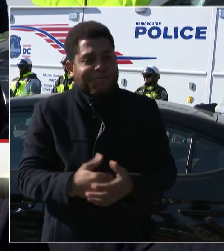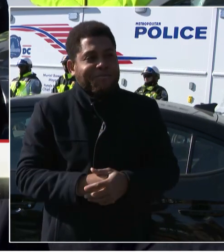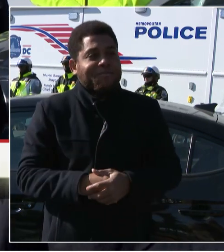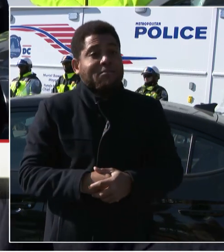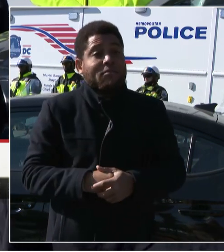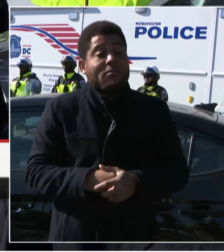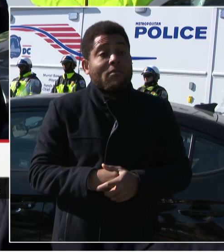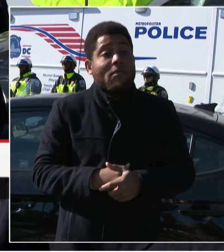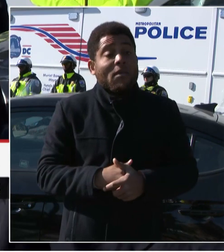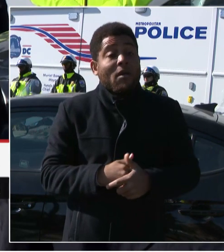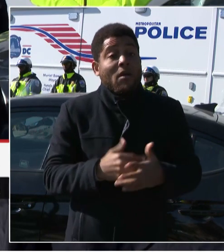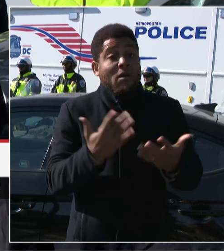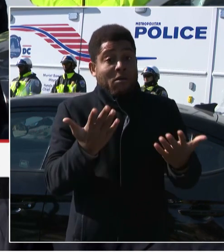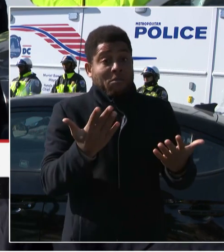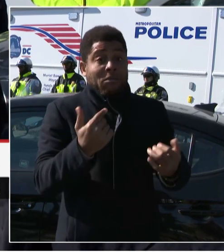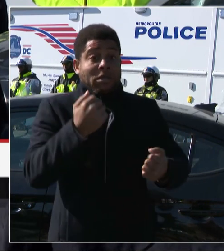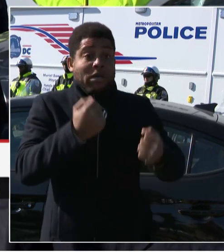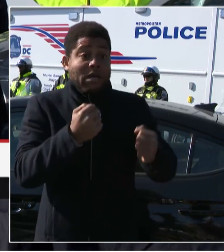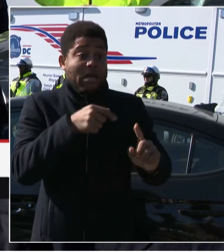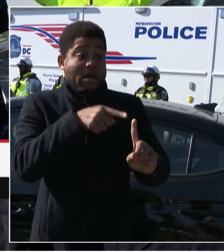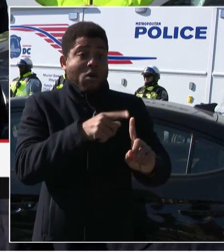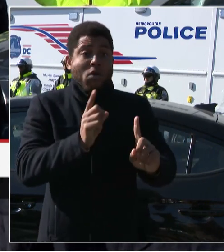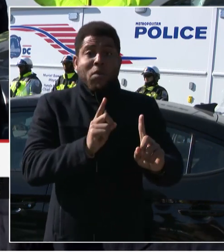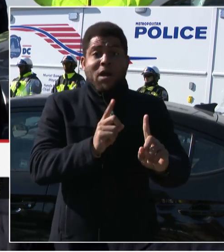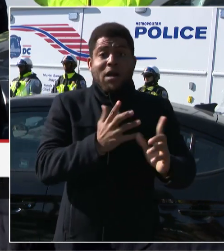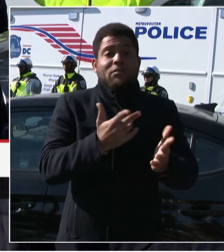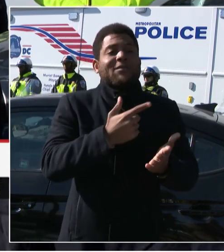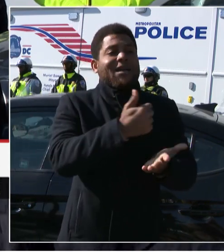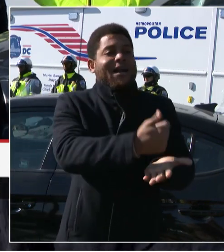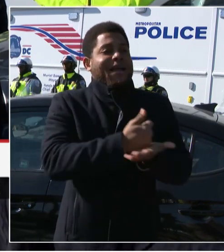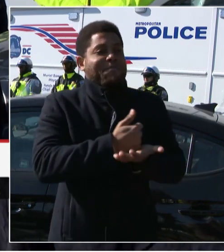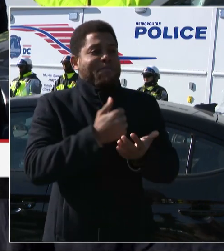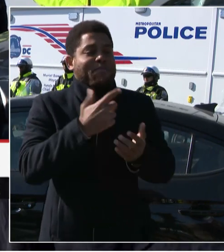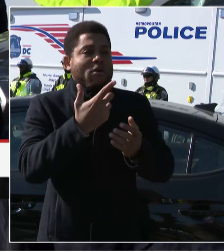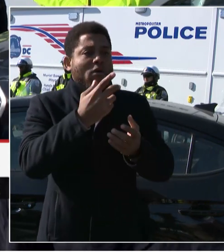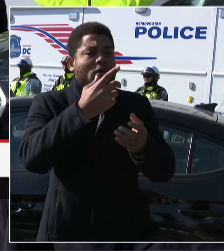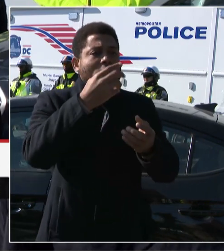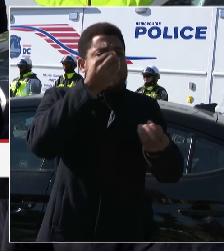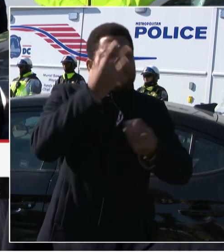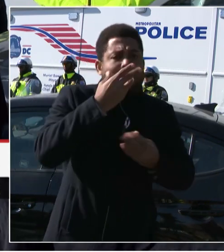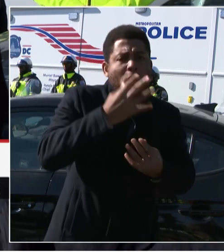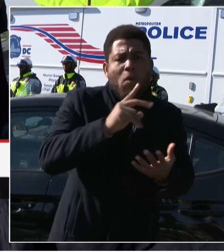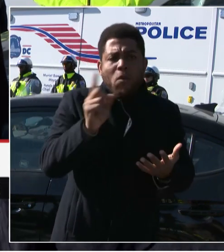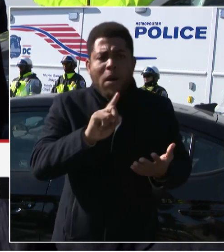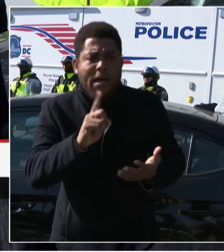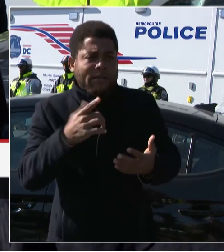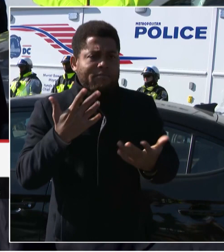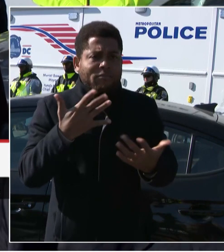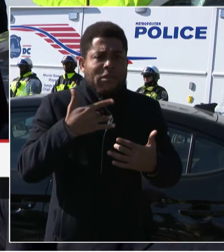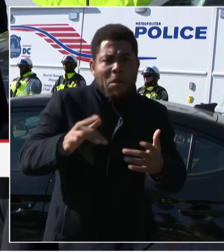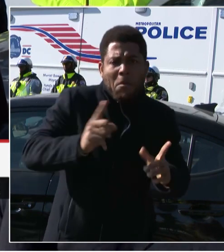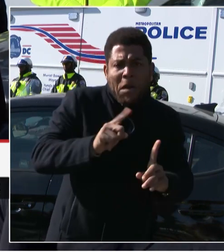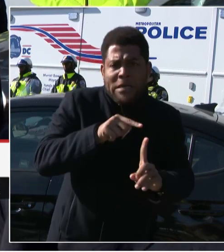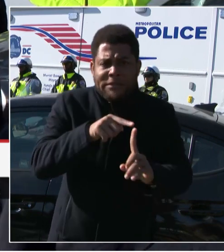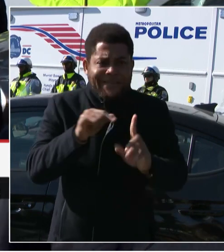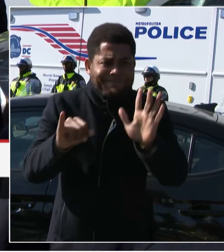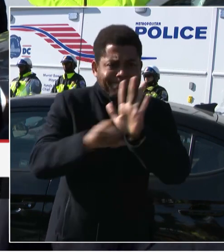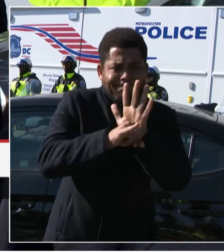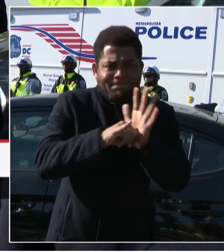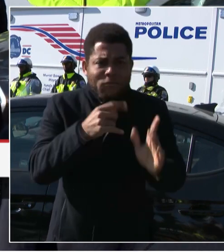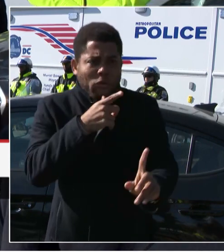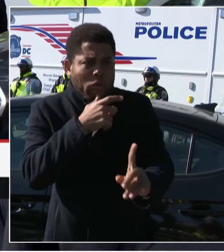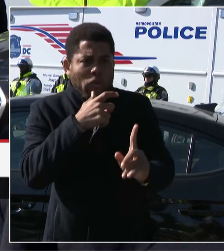vehicle's whereabouts can help our detectives. They can help us develop information that could lead to the identification and the arrest of